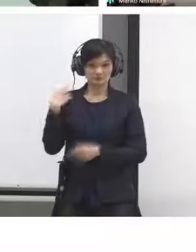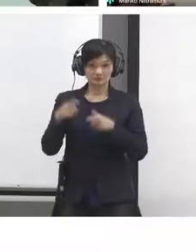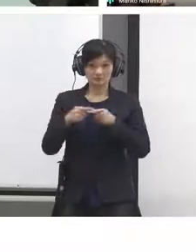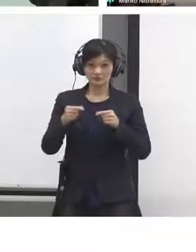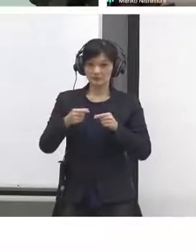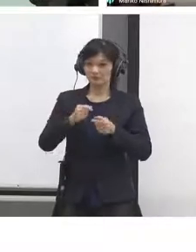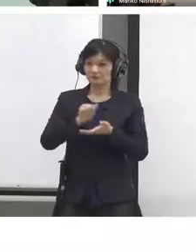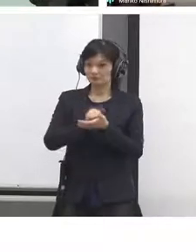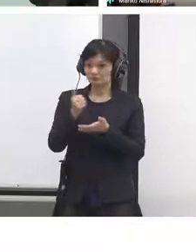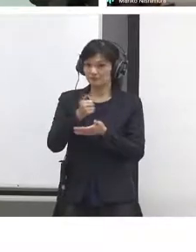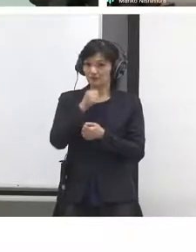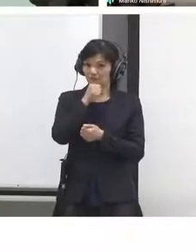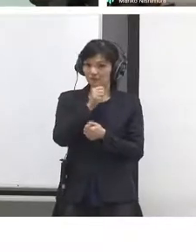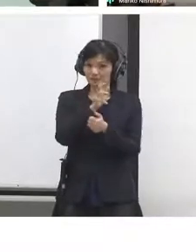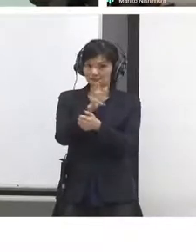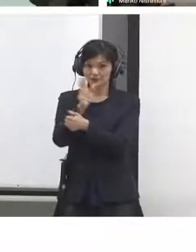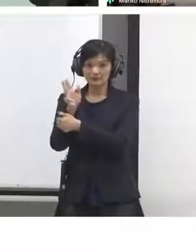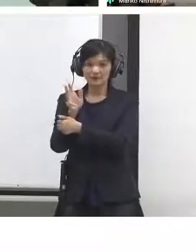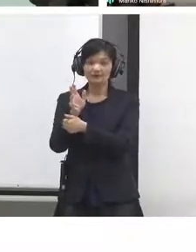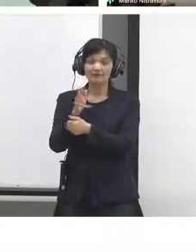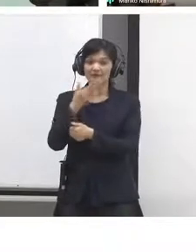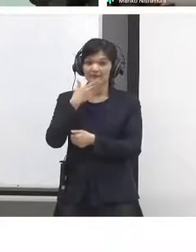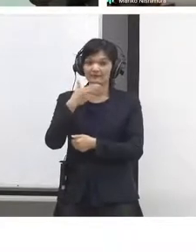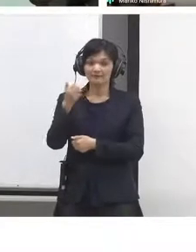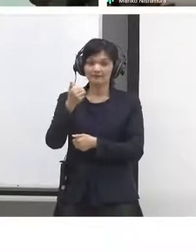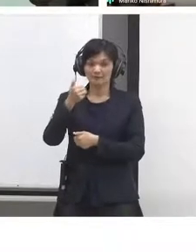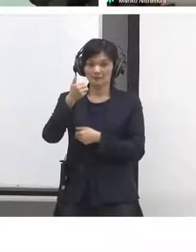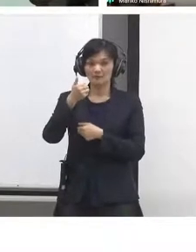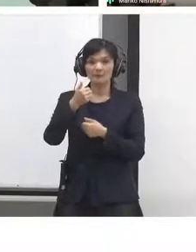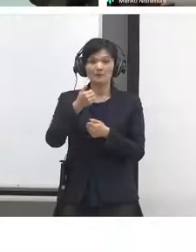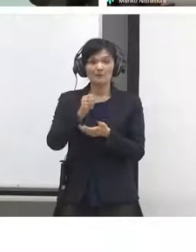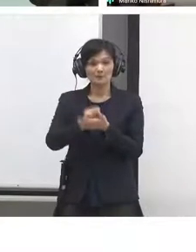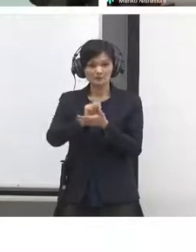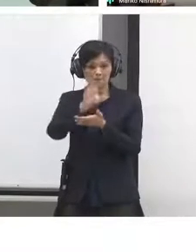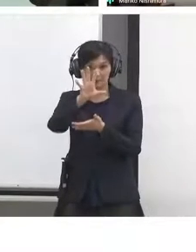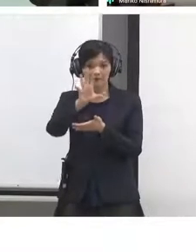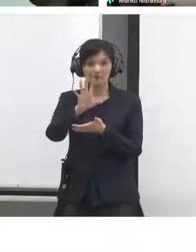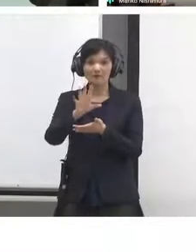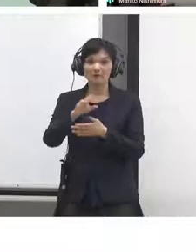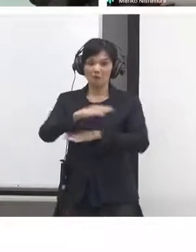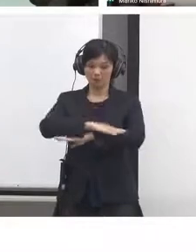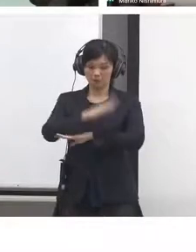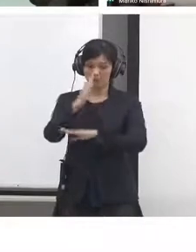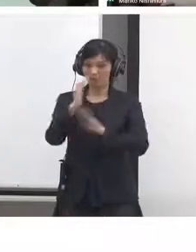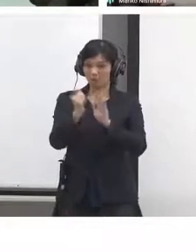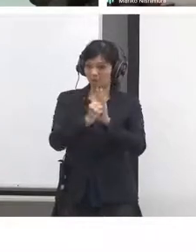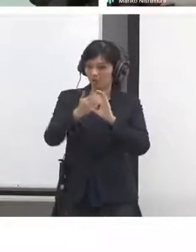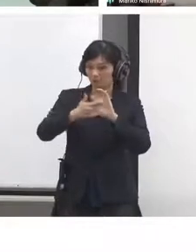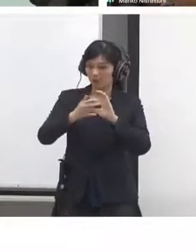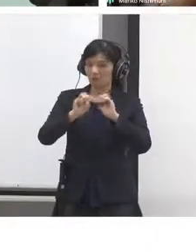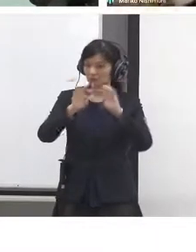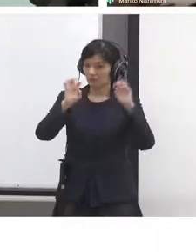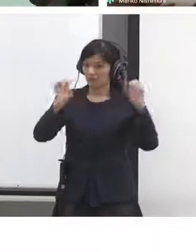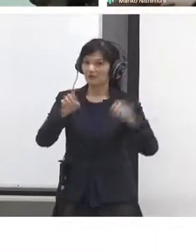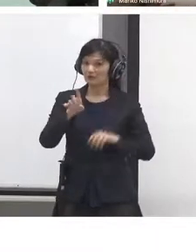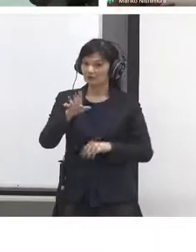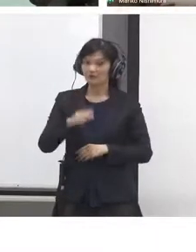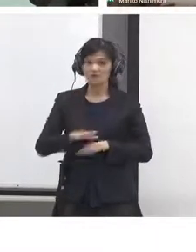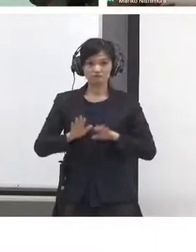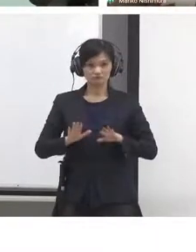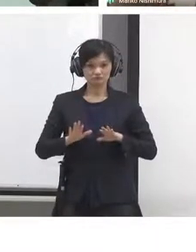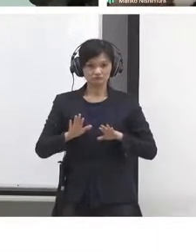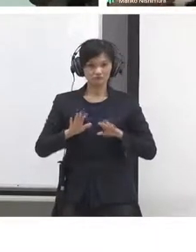Japanese government, started to think about that we will have a Japanese digital agency. And the governor